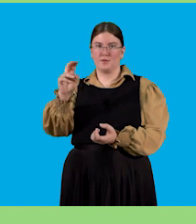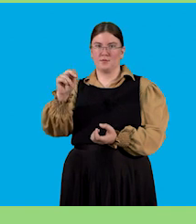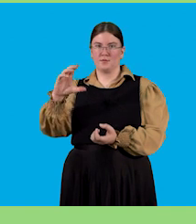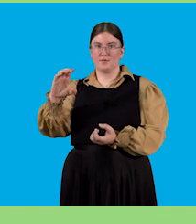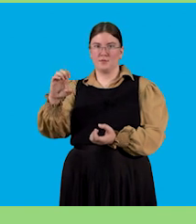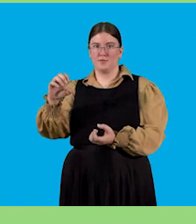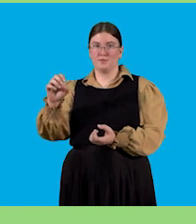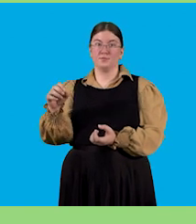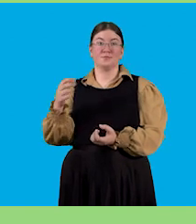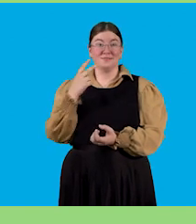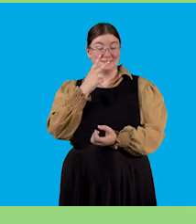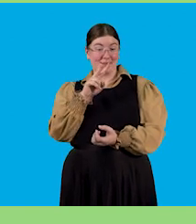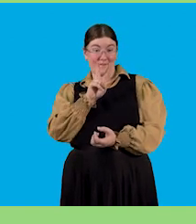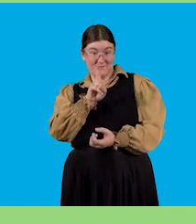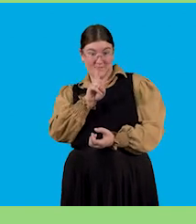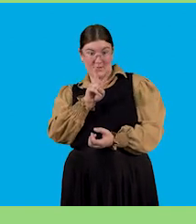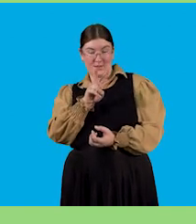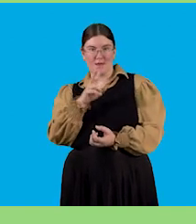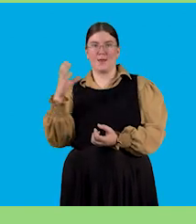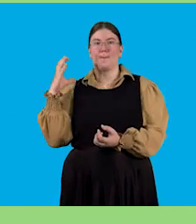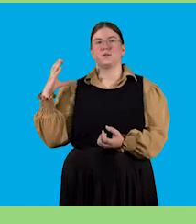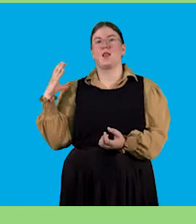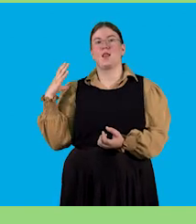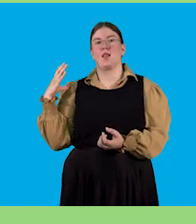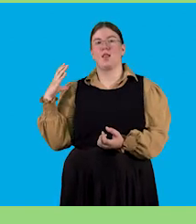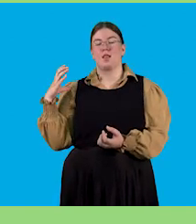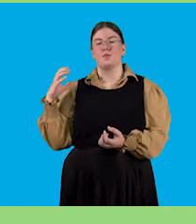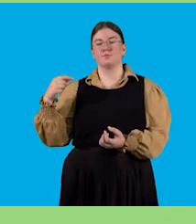the V is in capital letters.